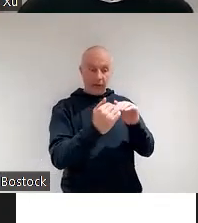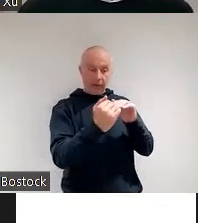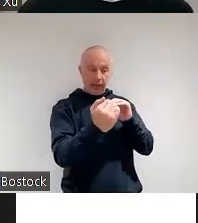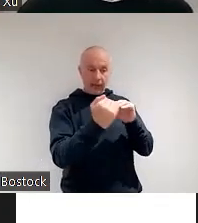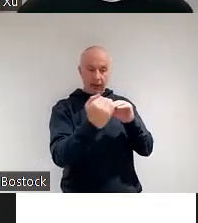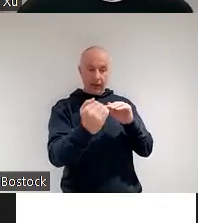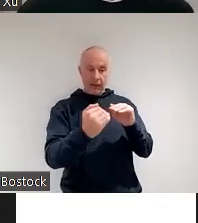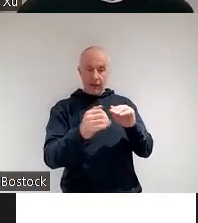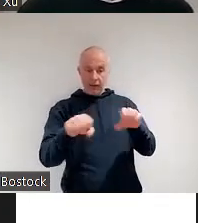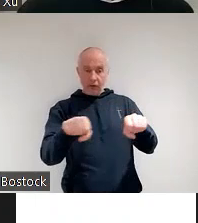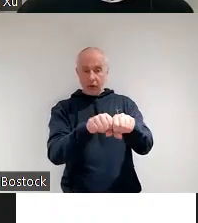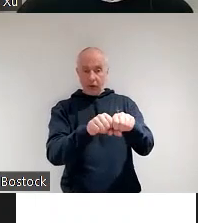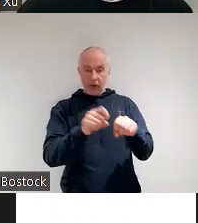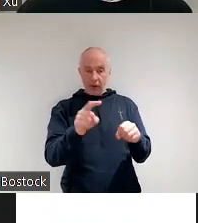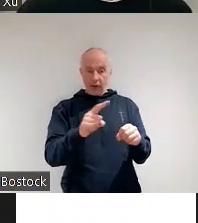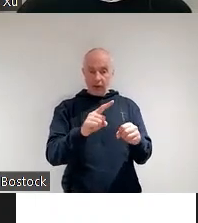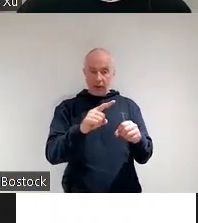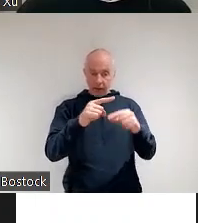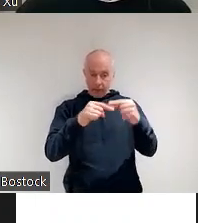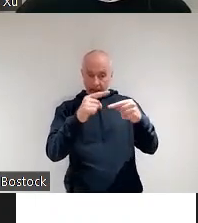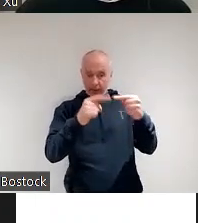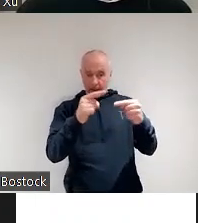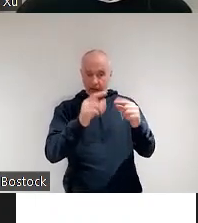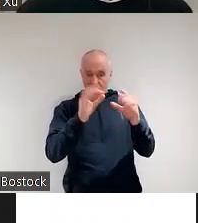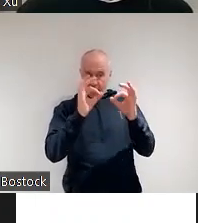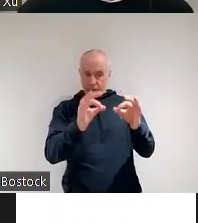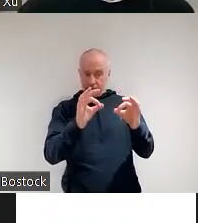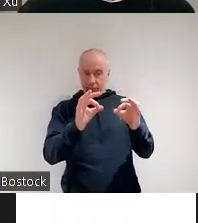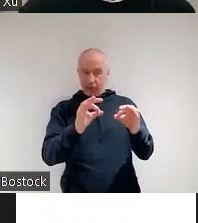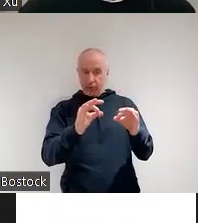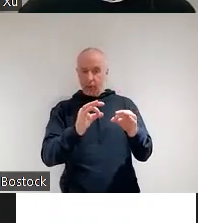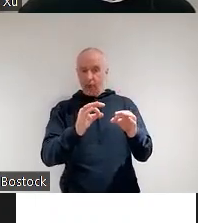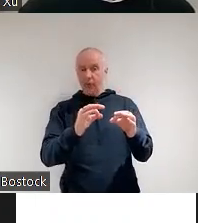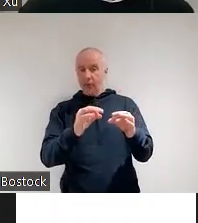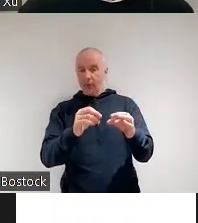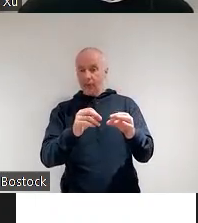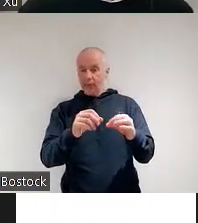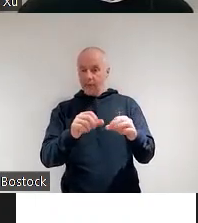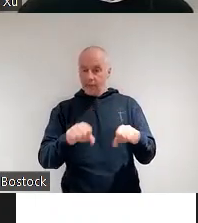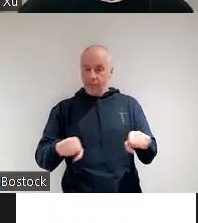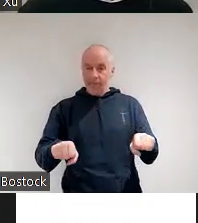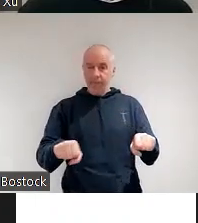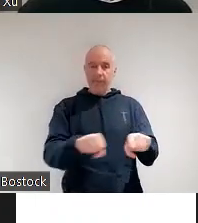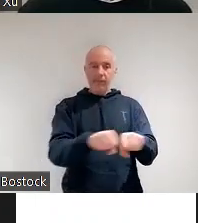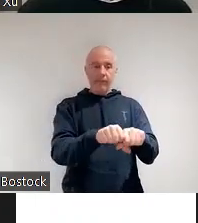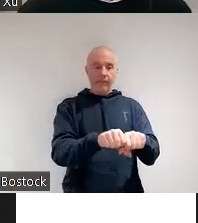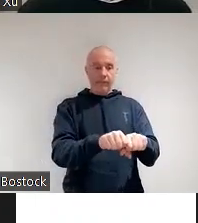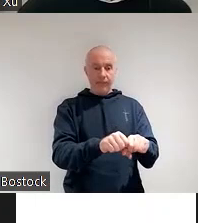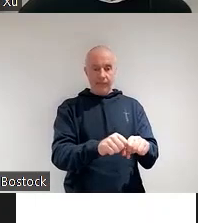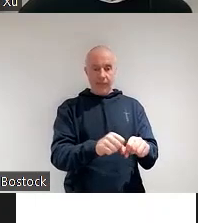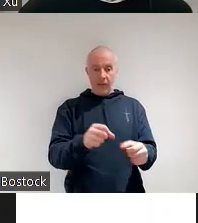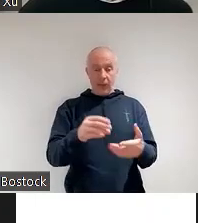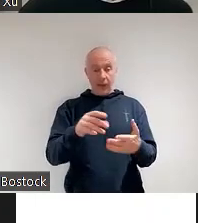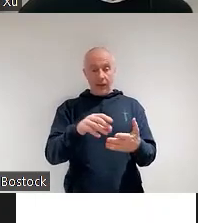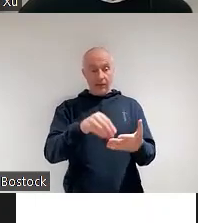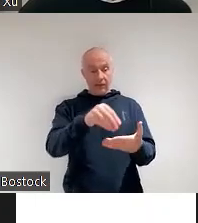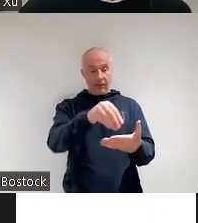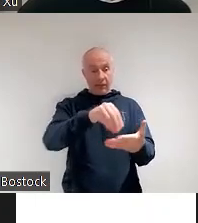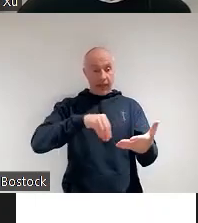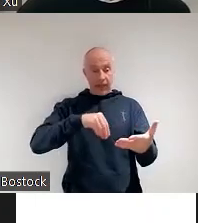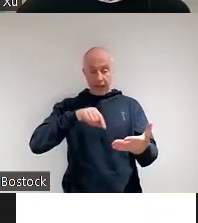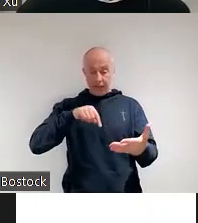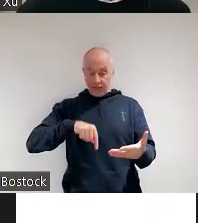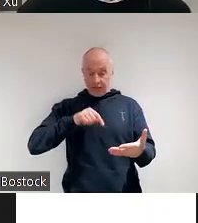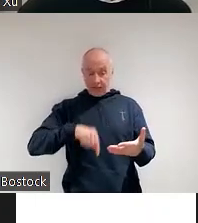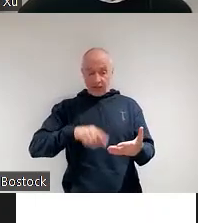is accurate enough to charge your customers, because they pay for whatever they used. So it have